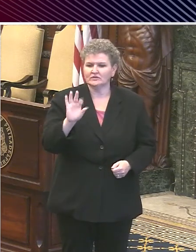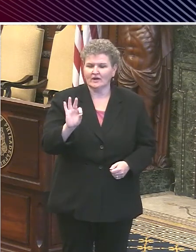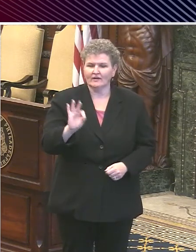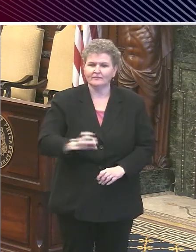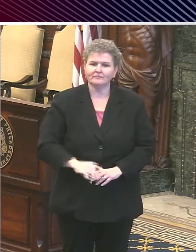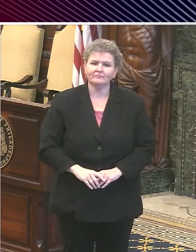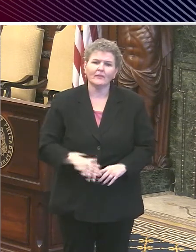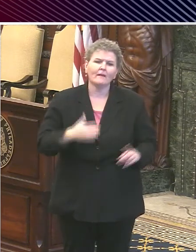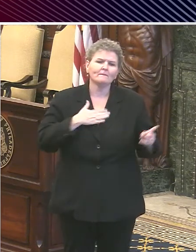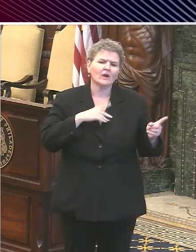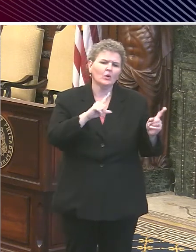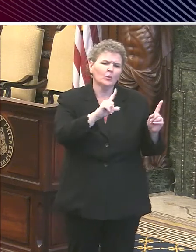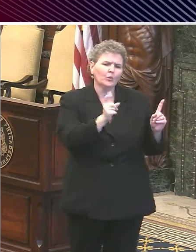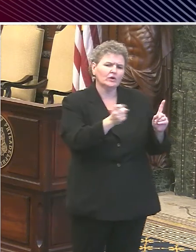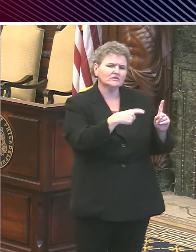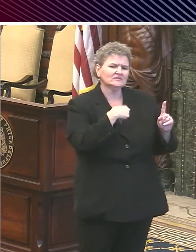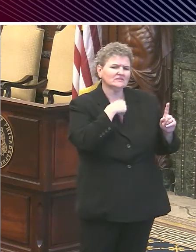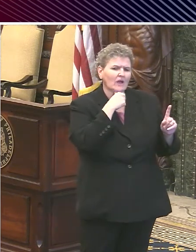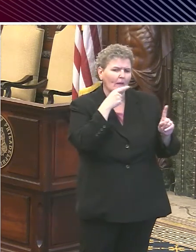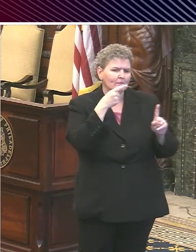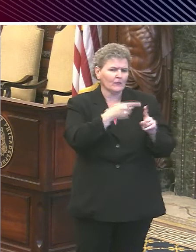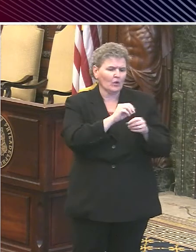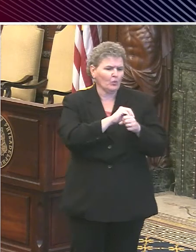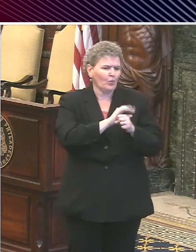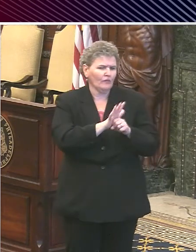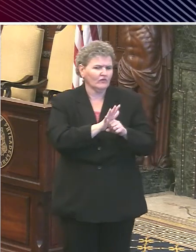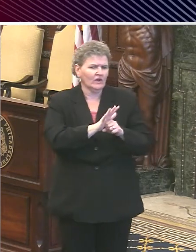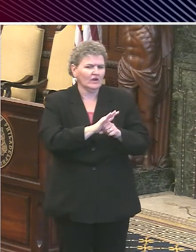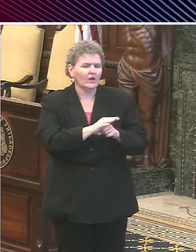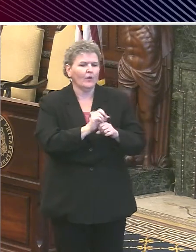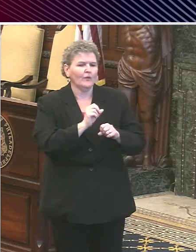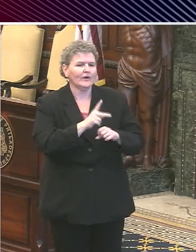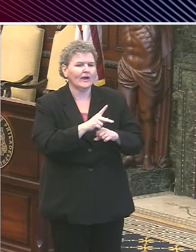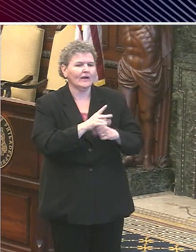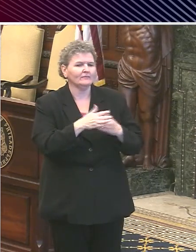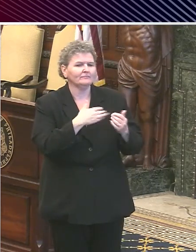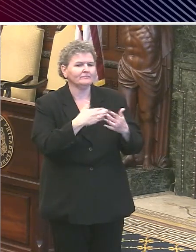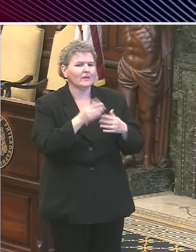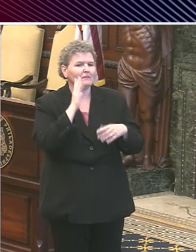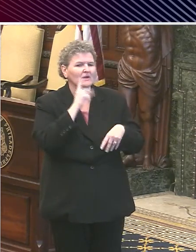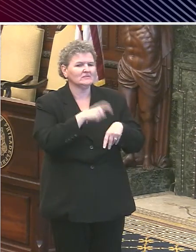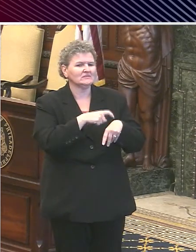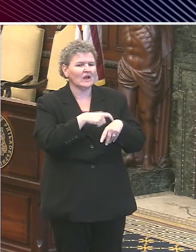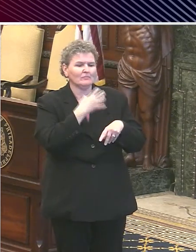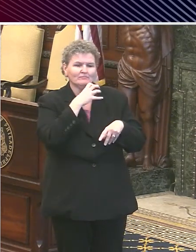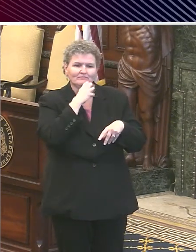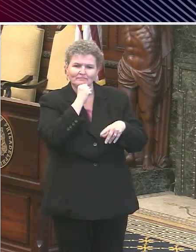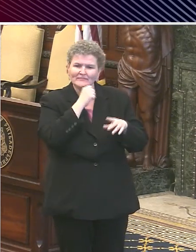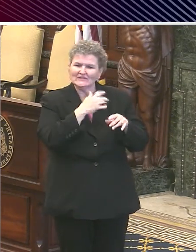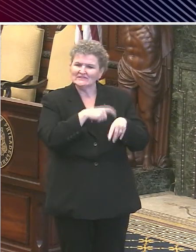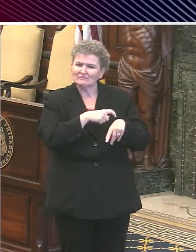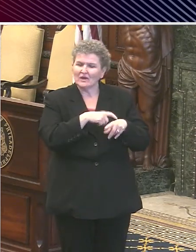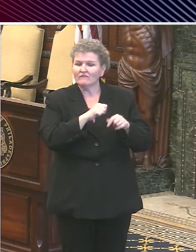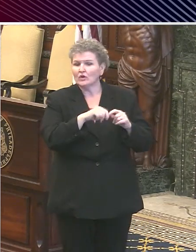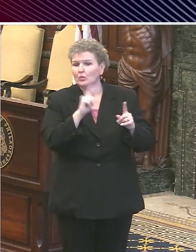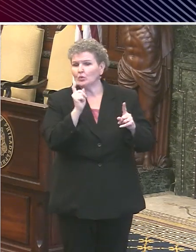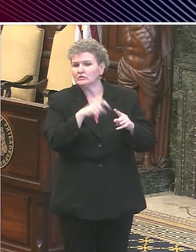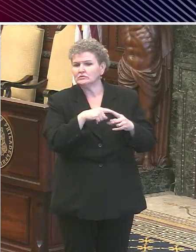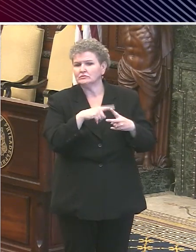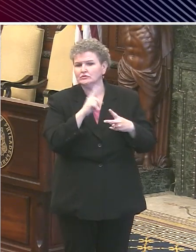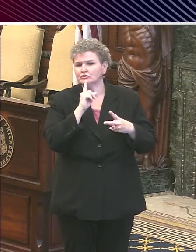My questions are not related to COVID, but I'd like to ask them considering how tight we are on time. Can I do that? Sure, go